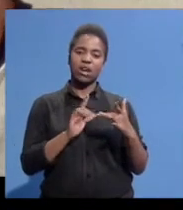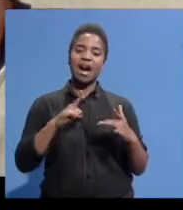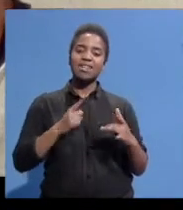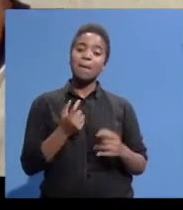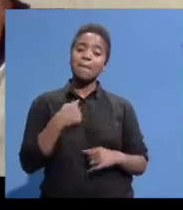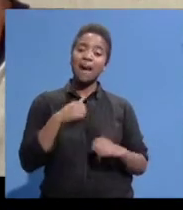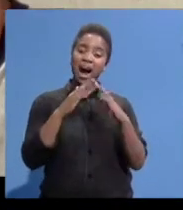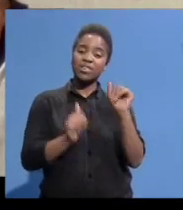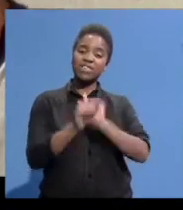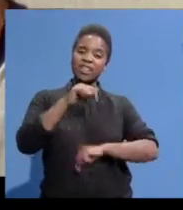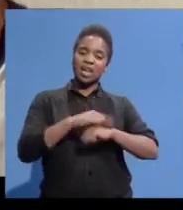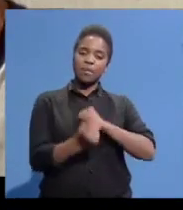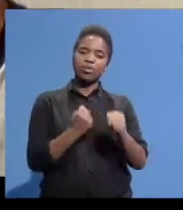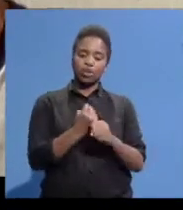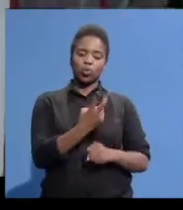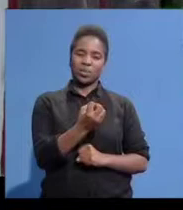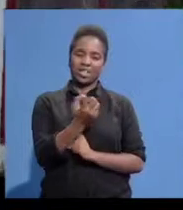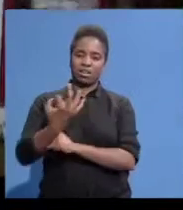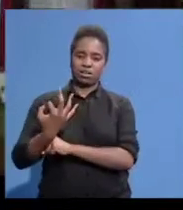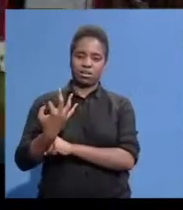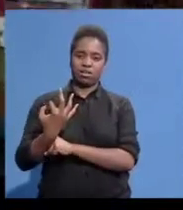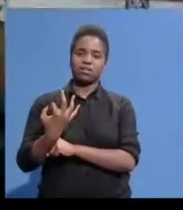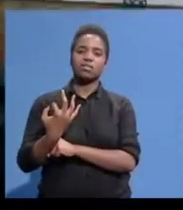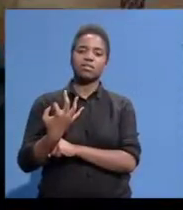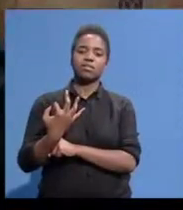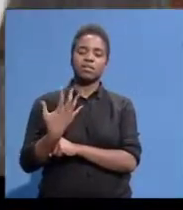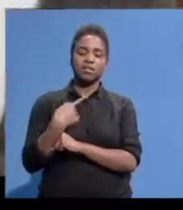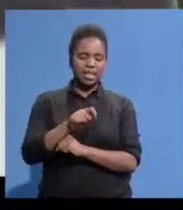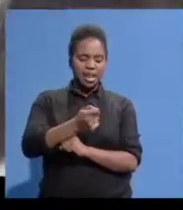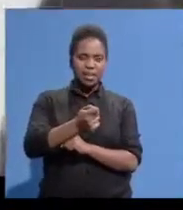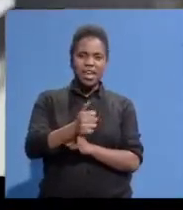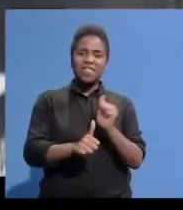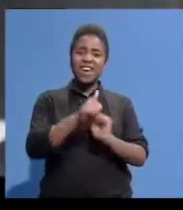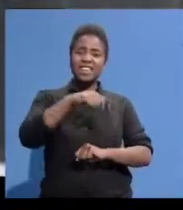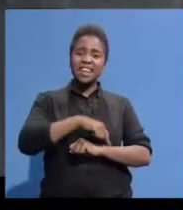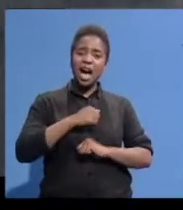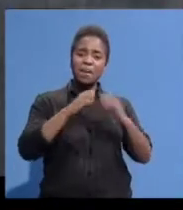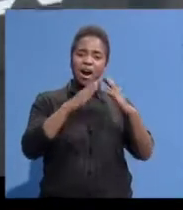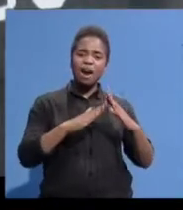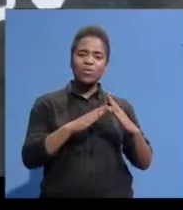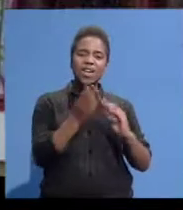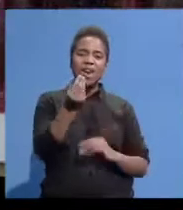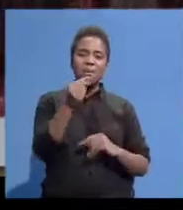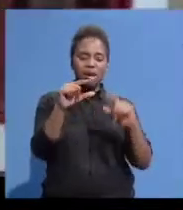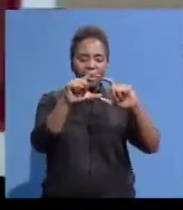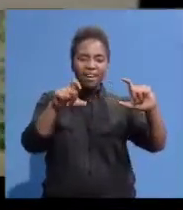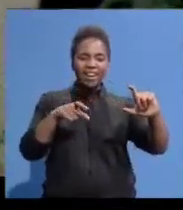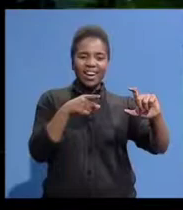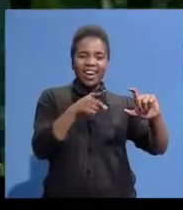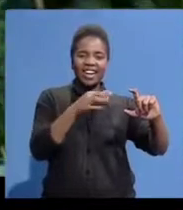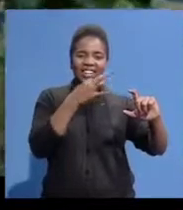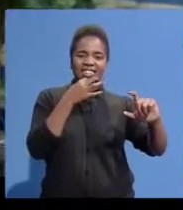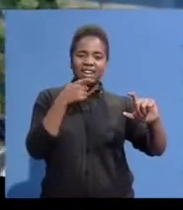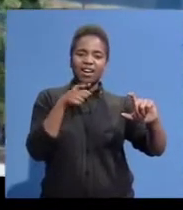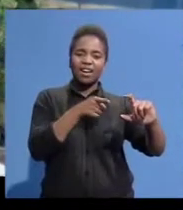and get your house now. And they put all the keys in the house. They only give you the number, and they said you have to go and run